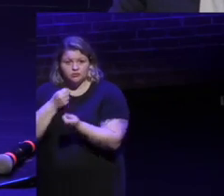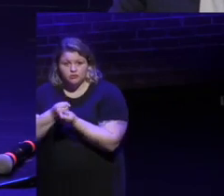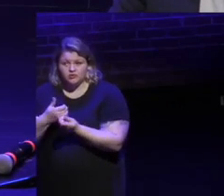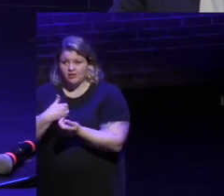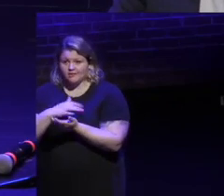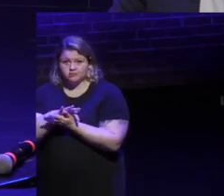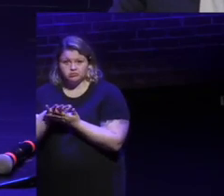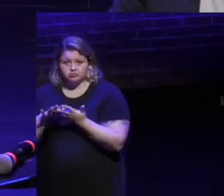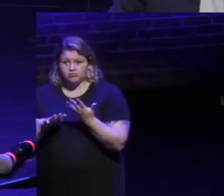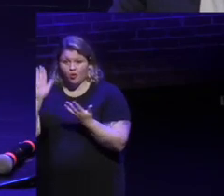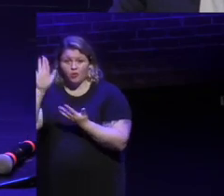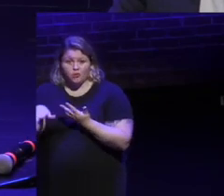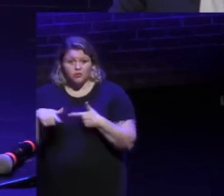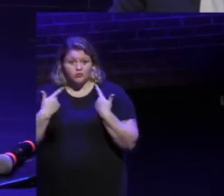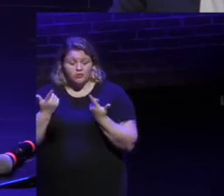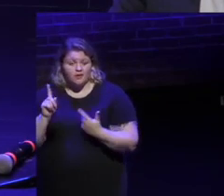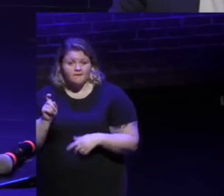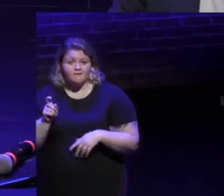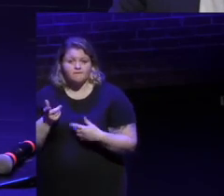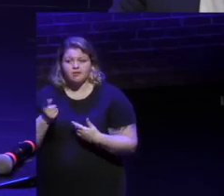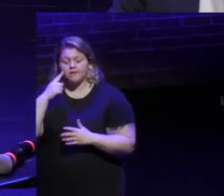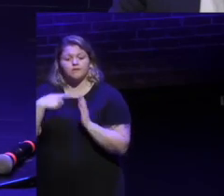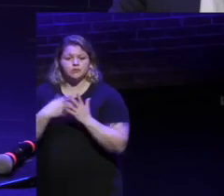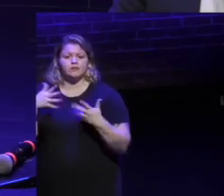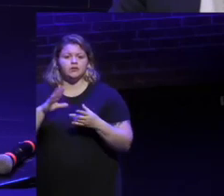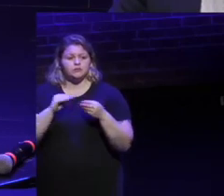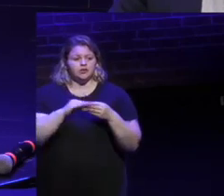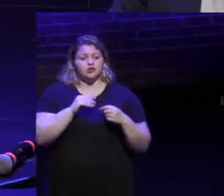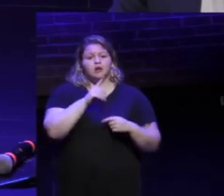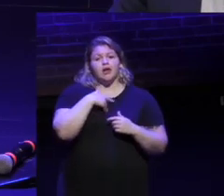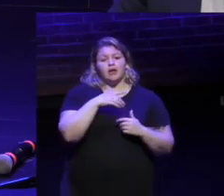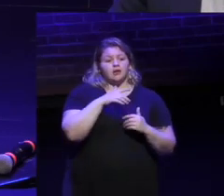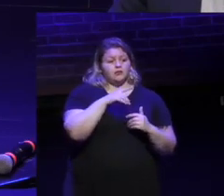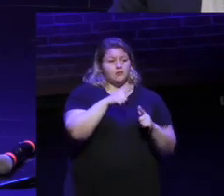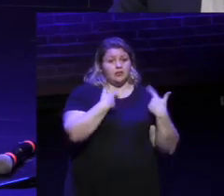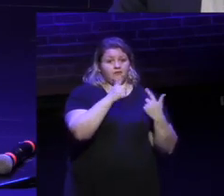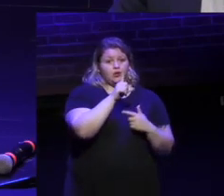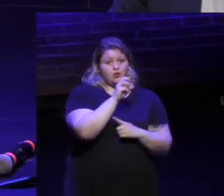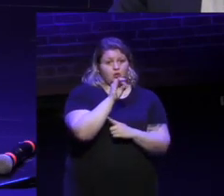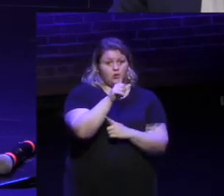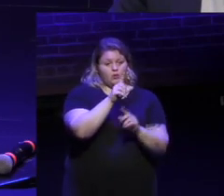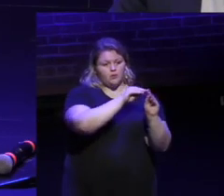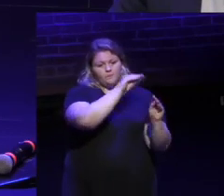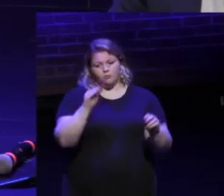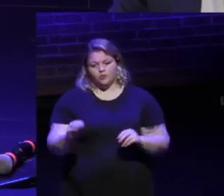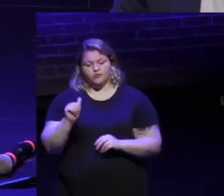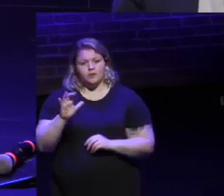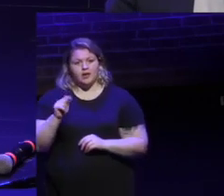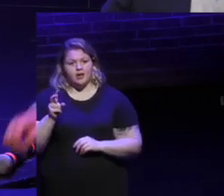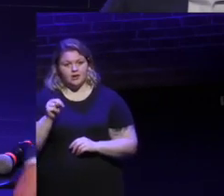lifespan? So as I have already mentioned, I moved from the city of Lowell to the town of Acton. And when I made that shift, one of the things